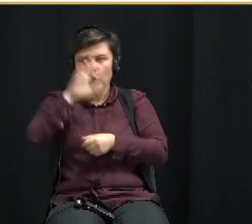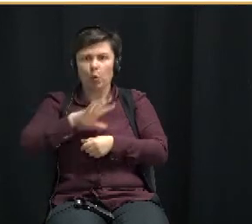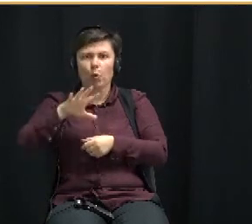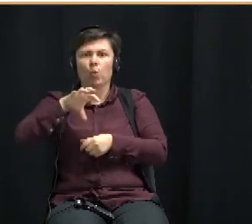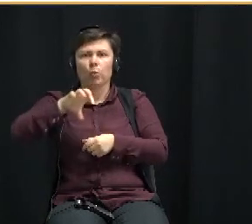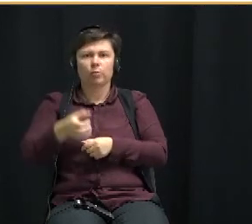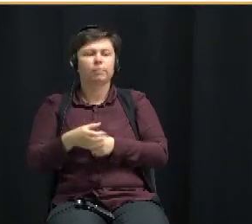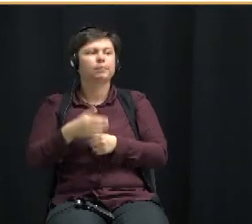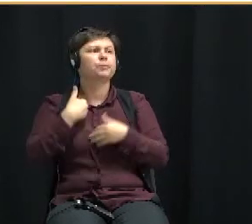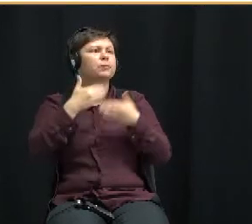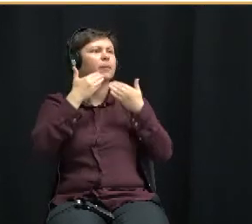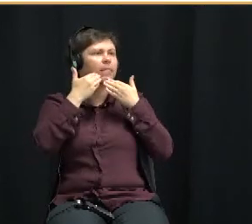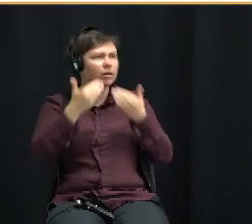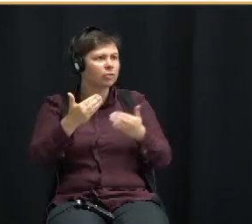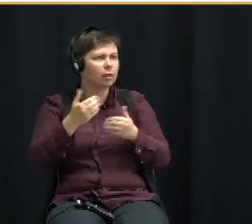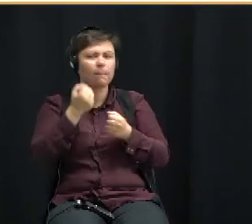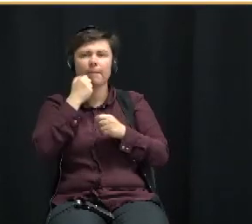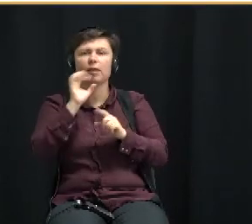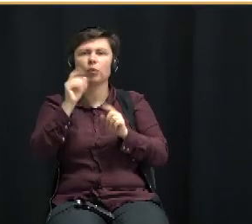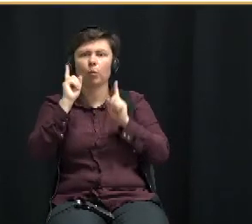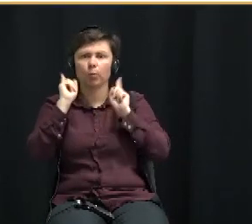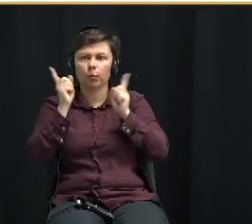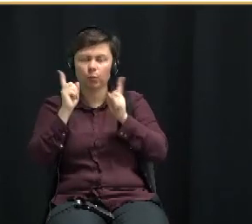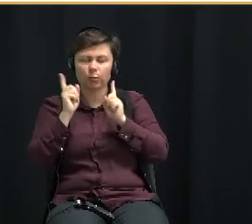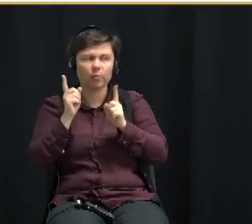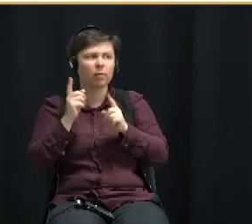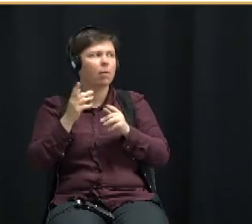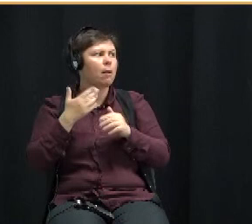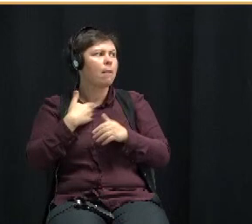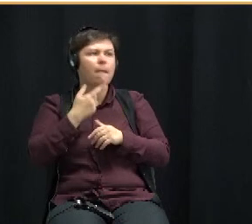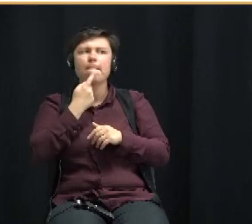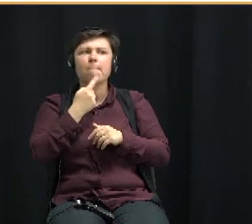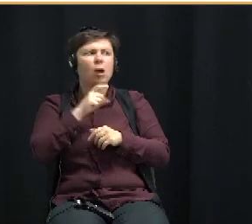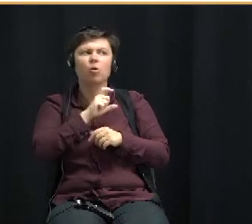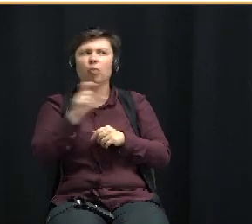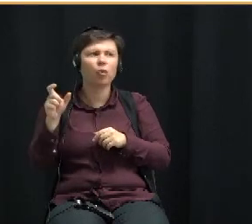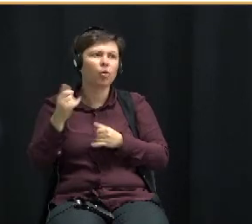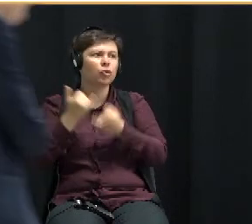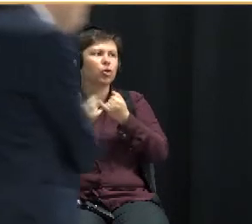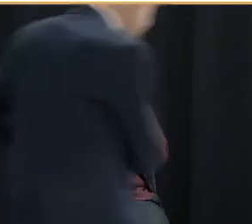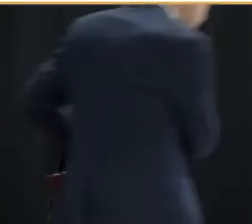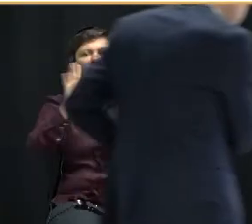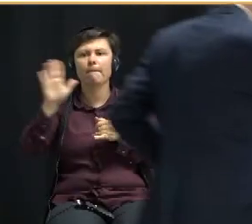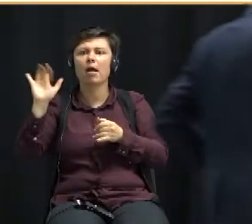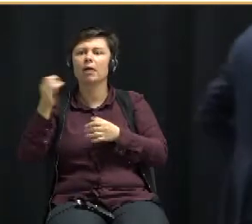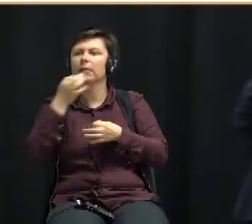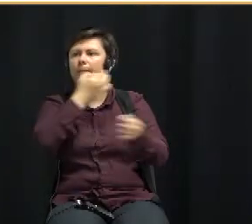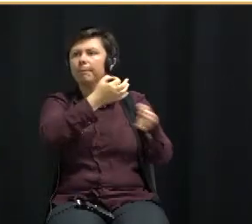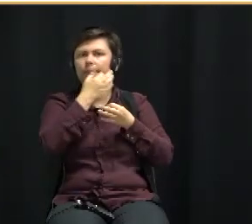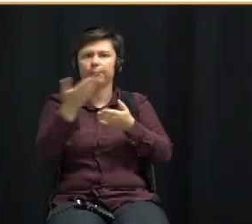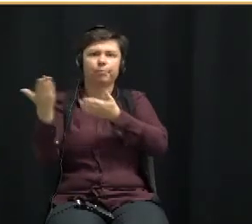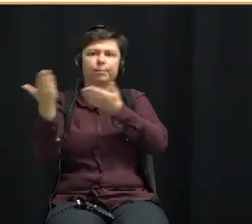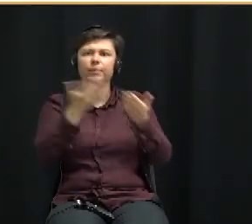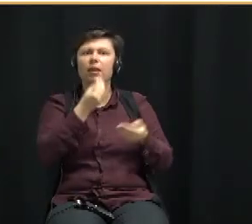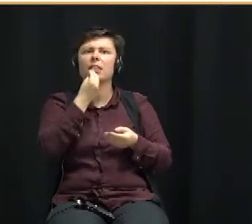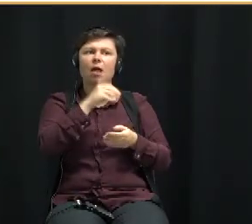Thank you for your attention. Dziękujemy bardzo za uwagę. Mamy niewiele czasu bardzo. Jeżeli ktoś ma jakieś pytania, to bardzo proszę.